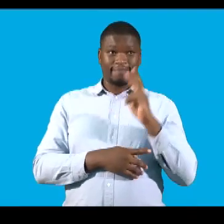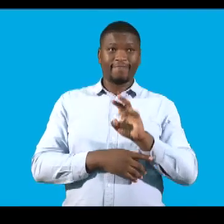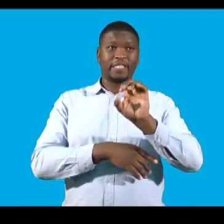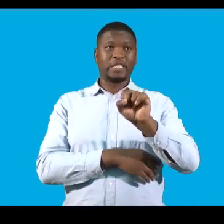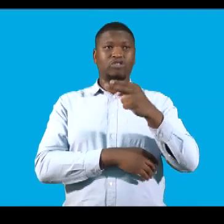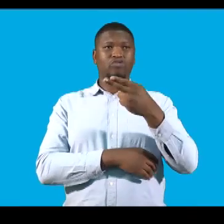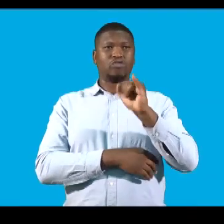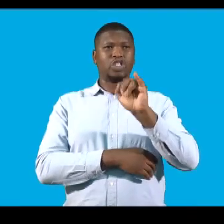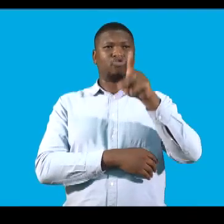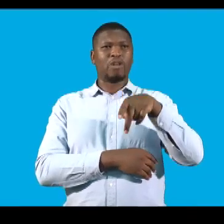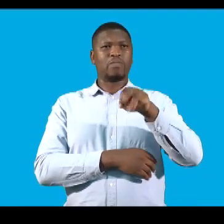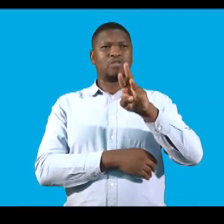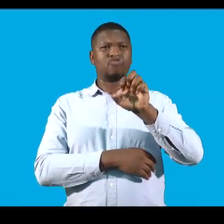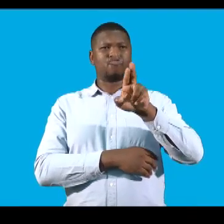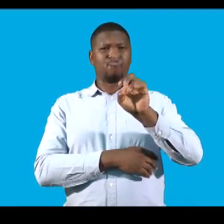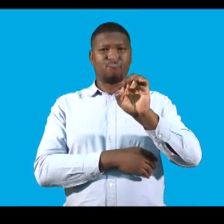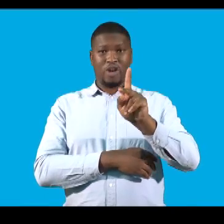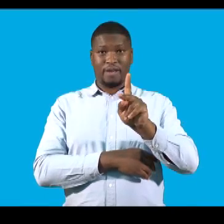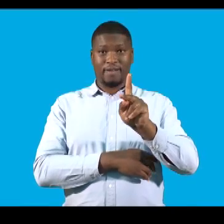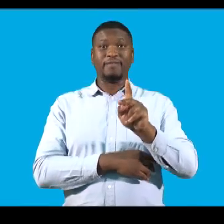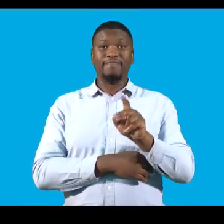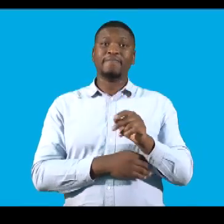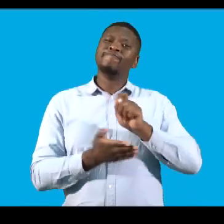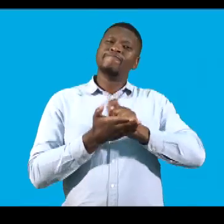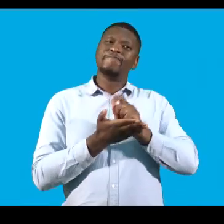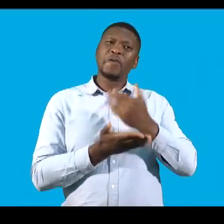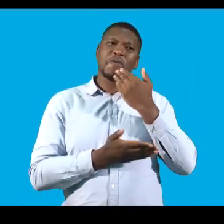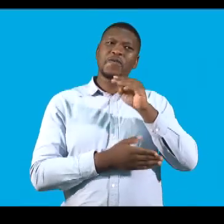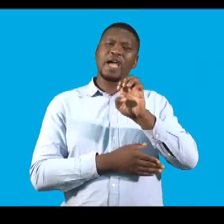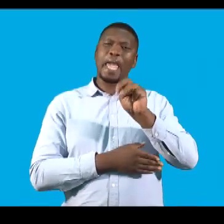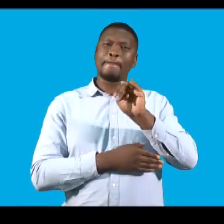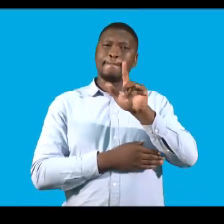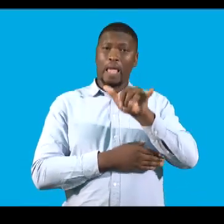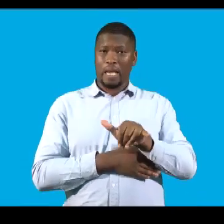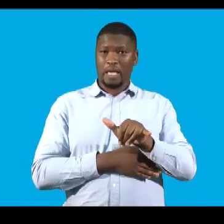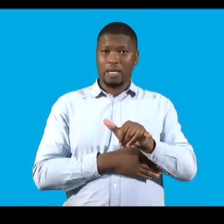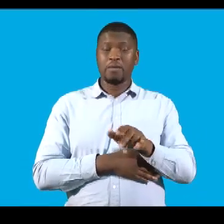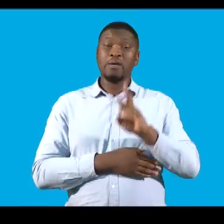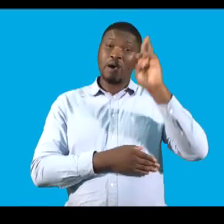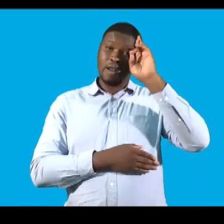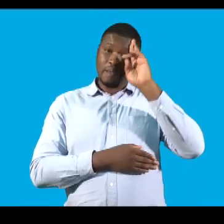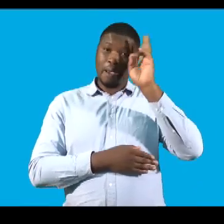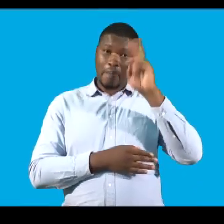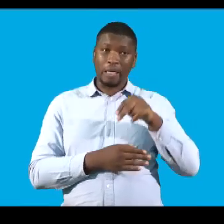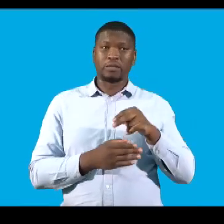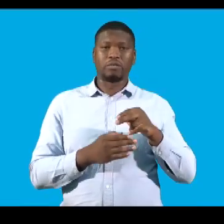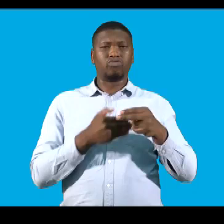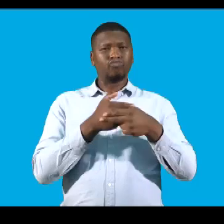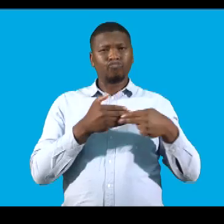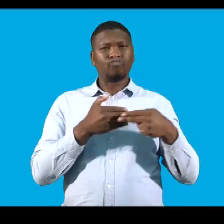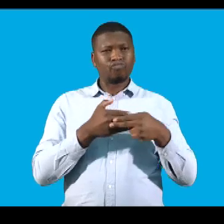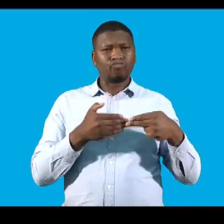Emily Dickinson. Remember once again to highlight the important aspects of